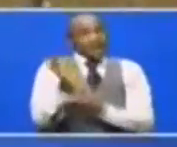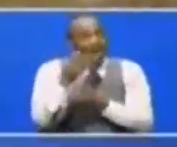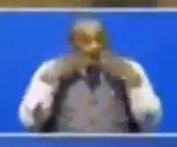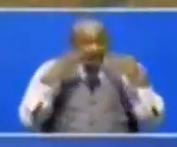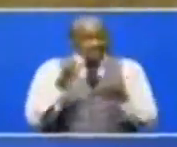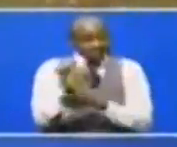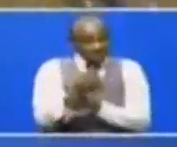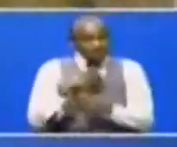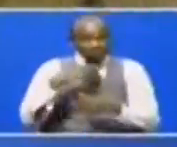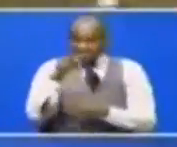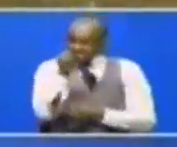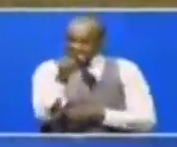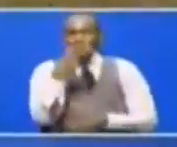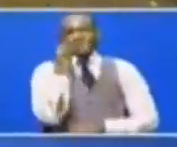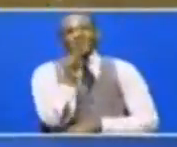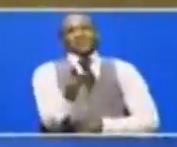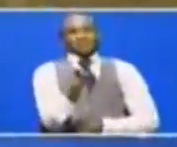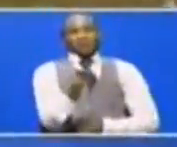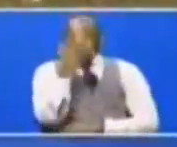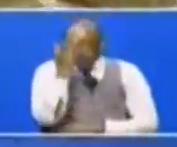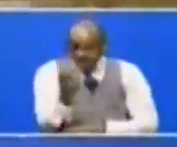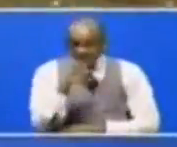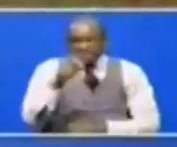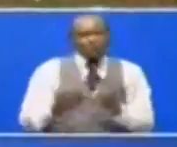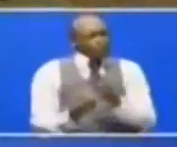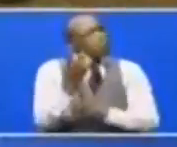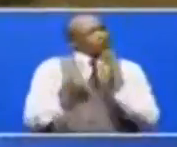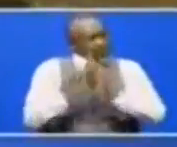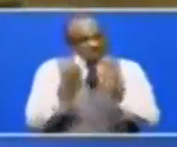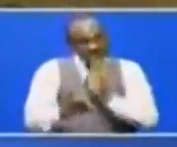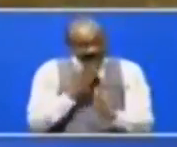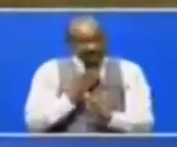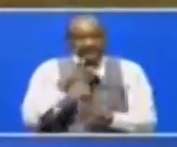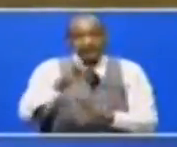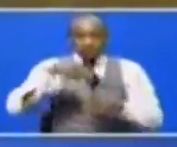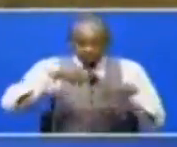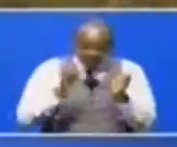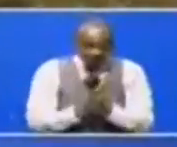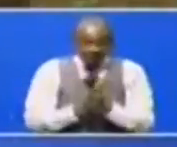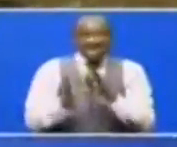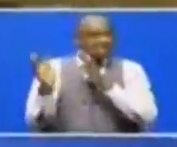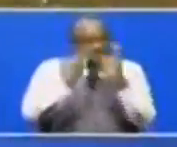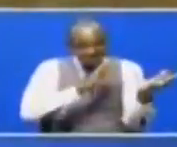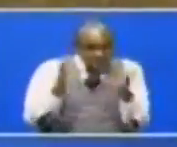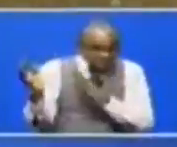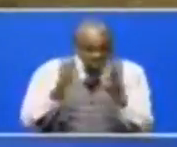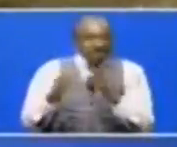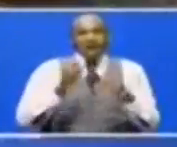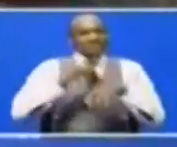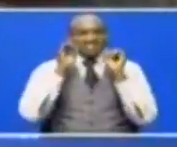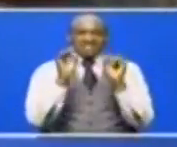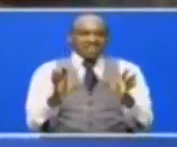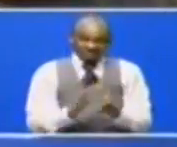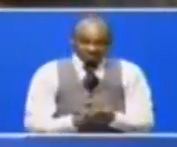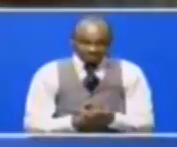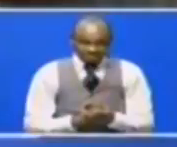was selected as the preferred breed because of its fast maturity and ability to adapt to various climatic conditions.